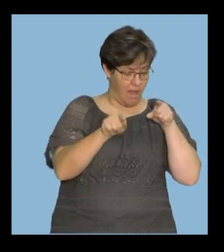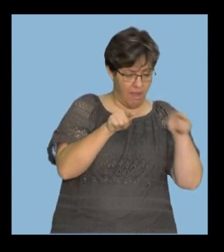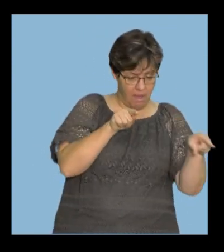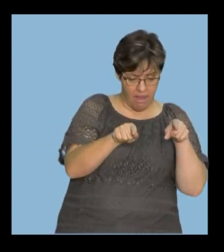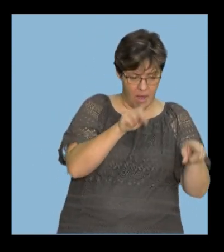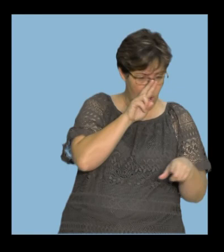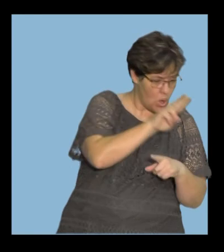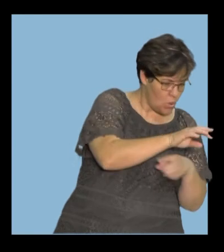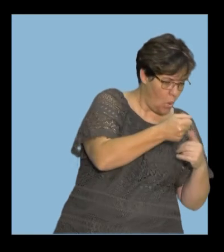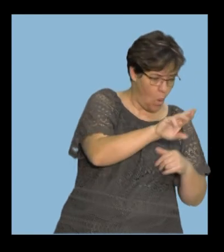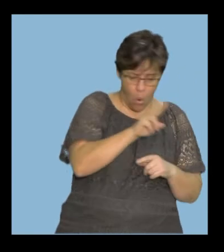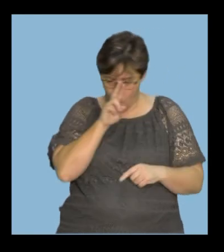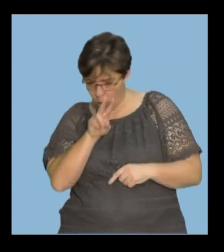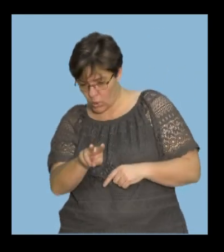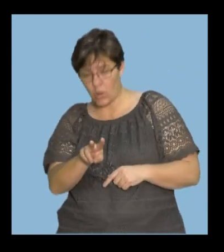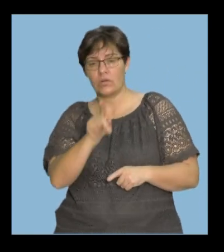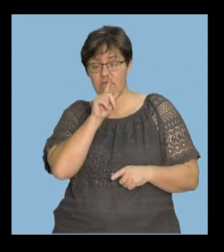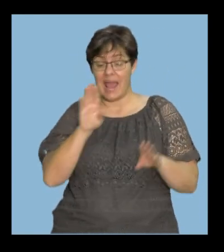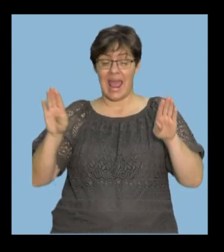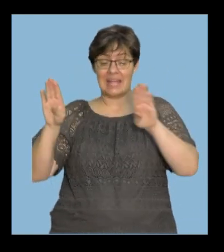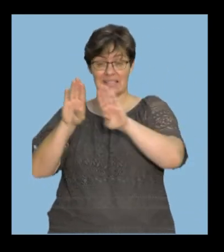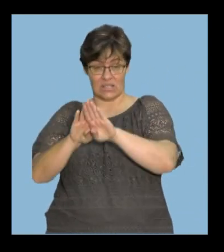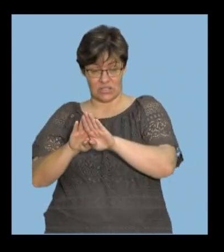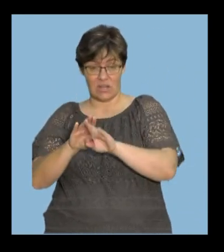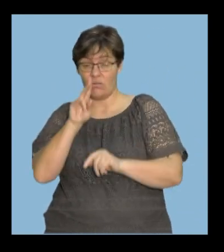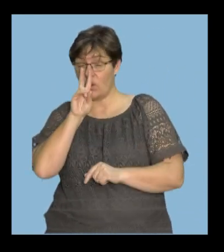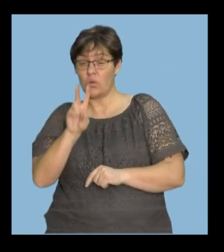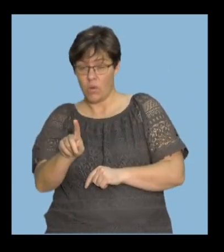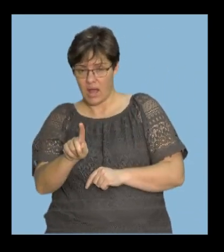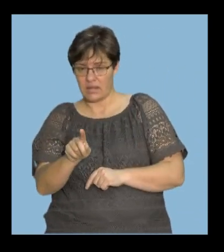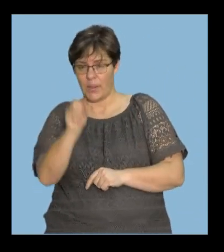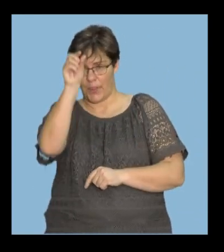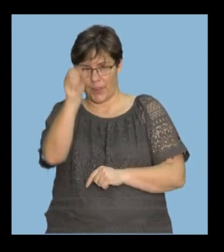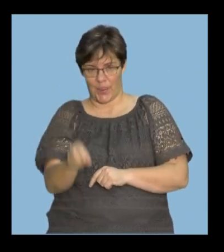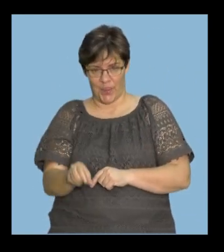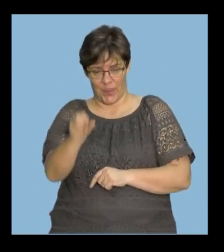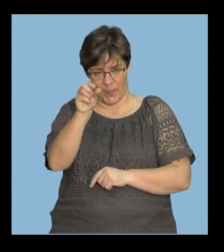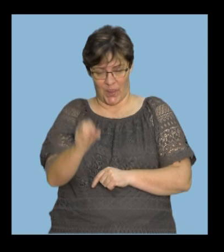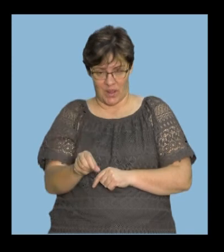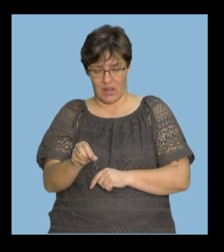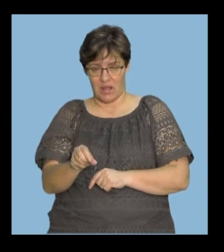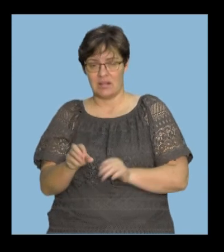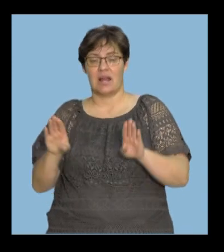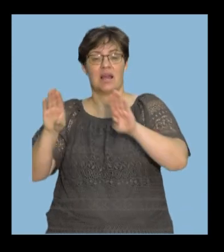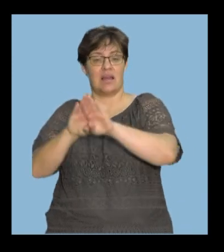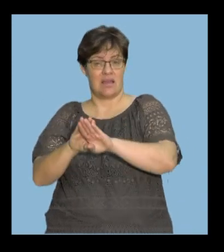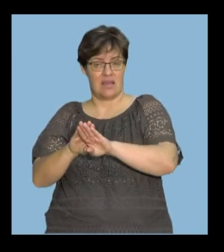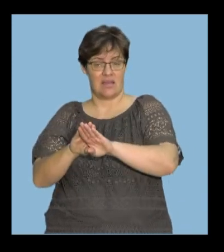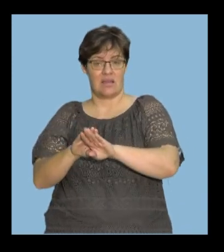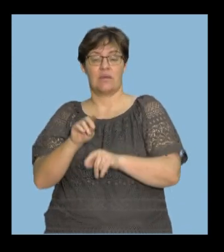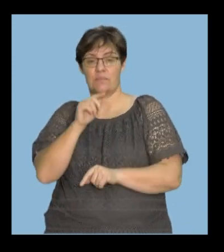we're looking in either of them. Where we're looking at intersection, we're saying this is the smaller one,